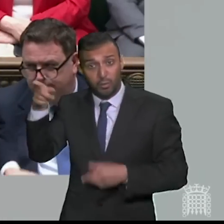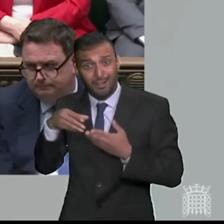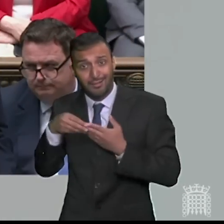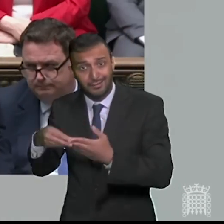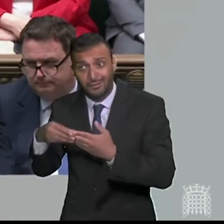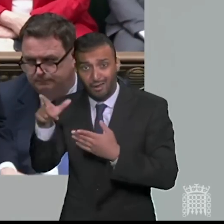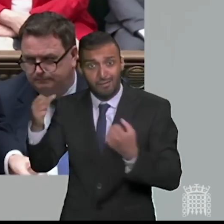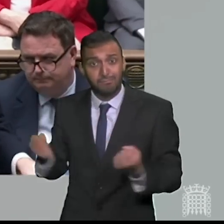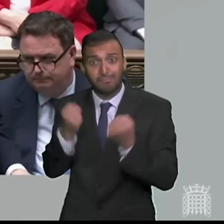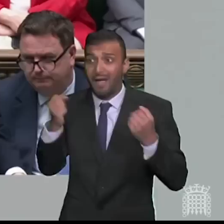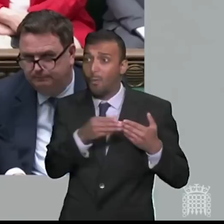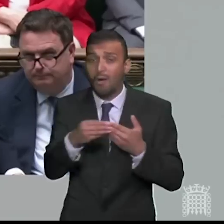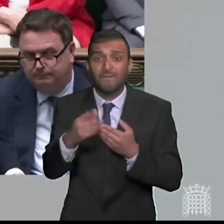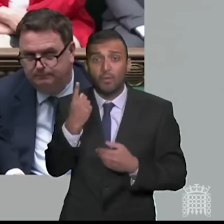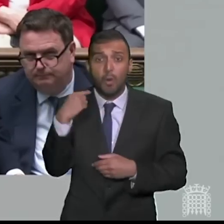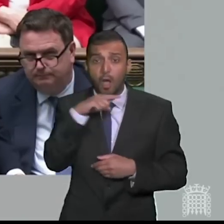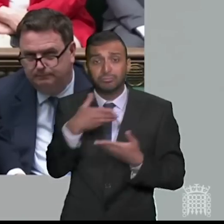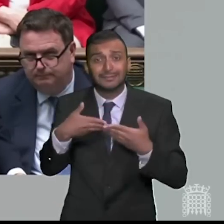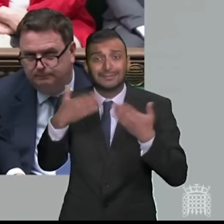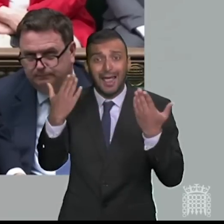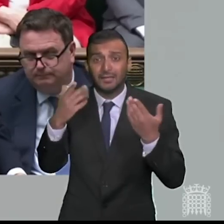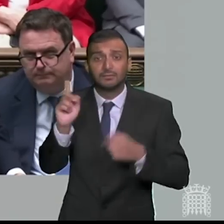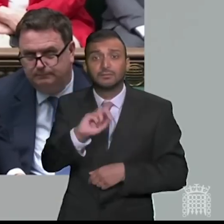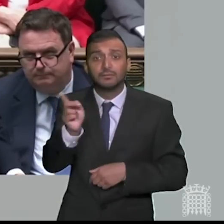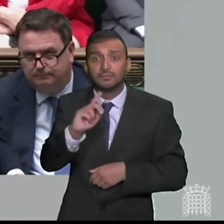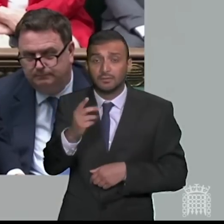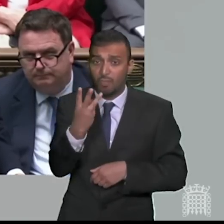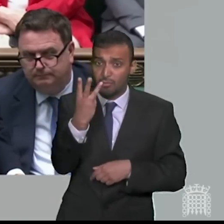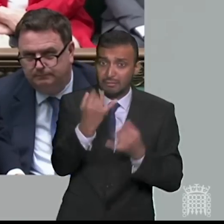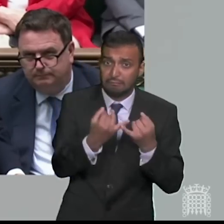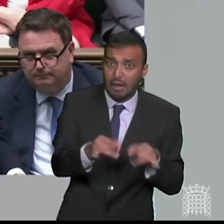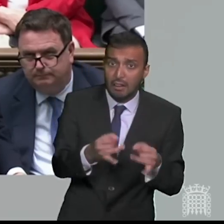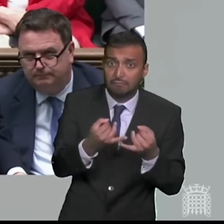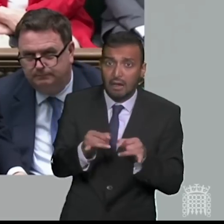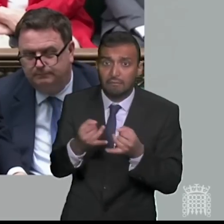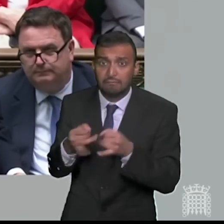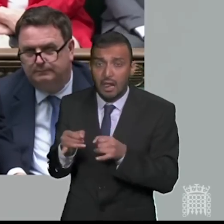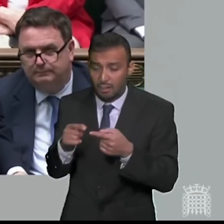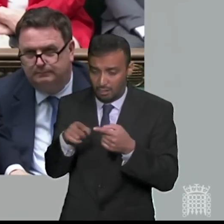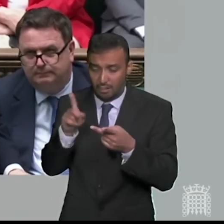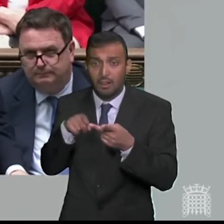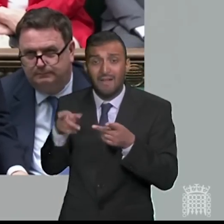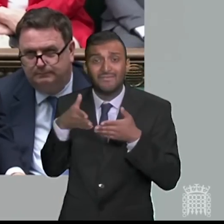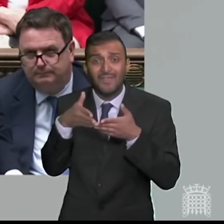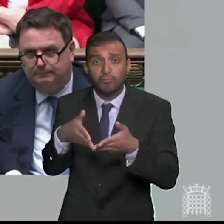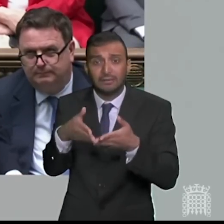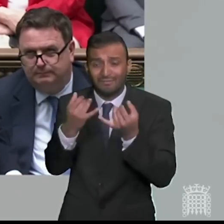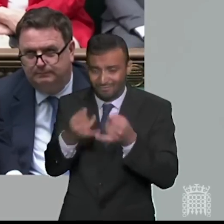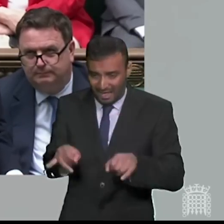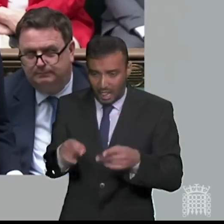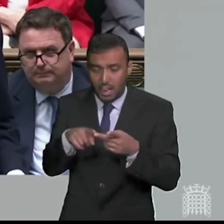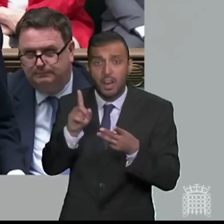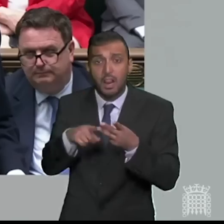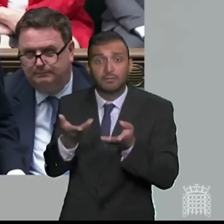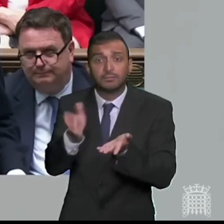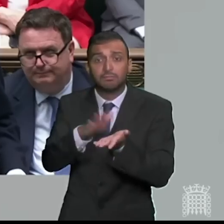their record been? 3 failing First Ministers, 2 unfinished ferries, and a failed deposit return